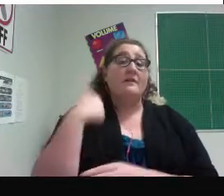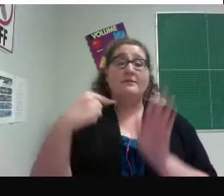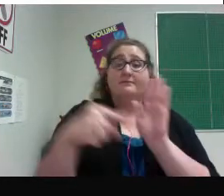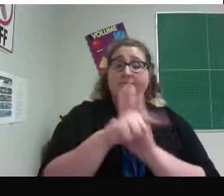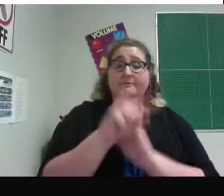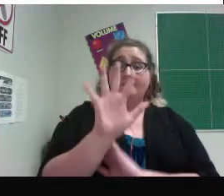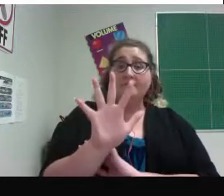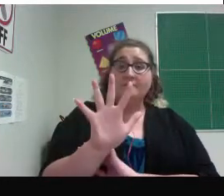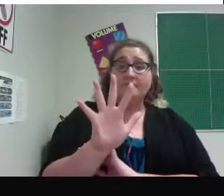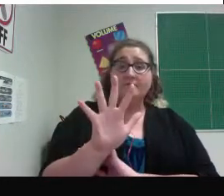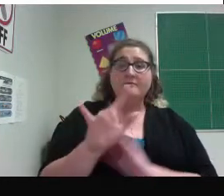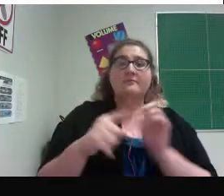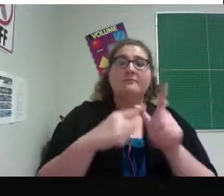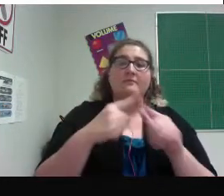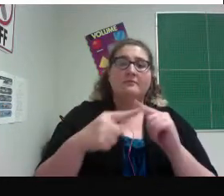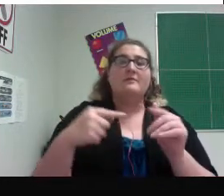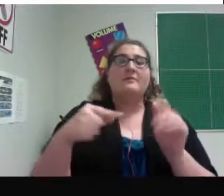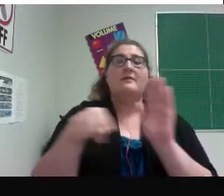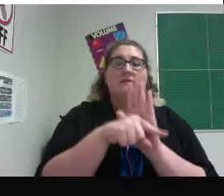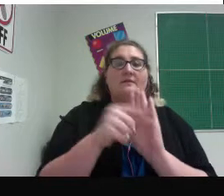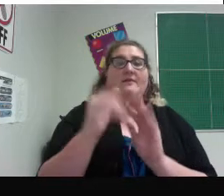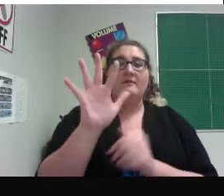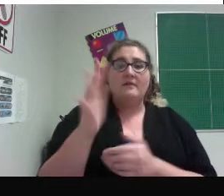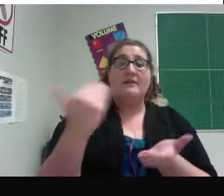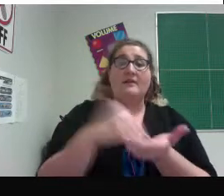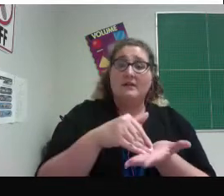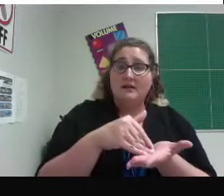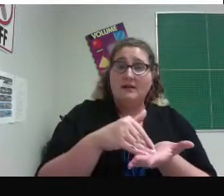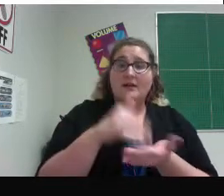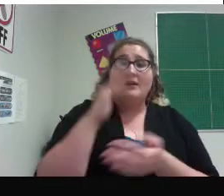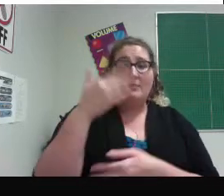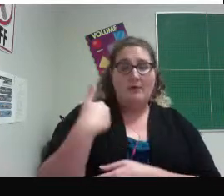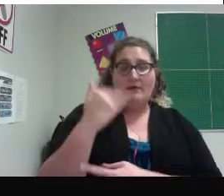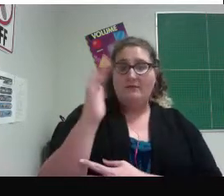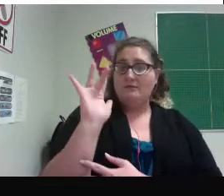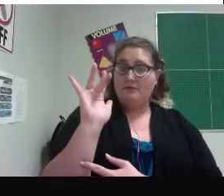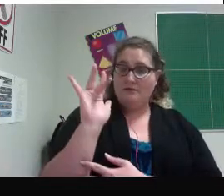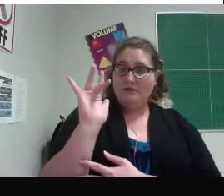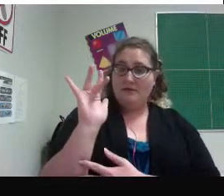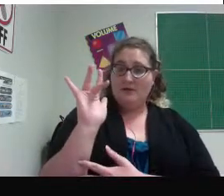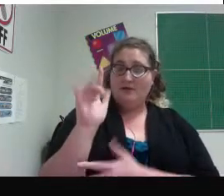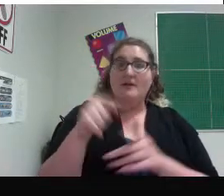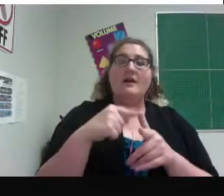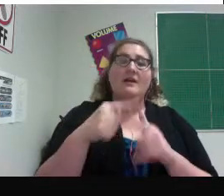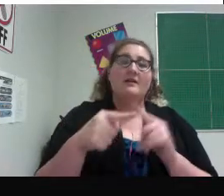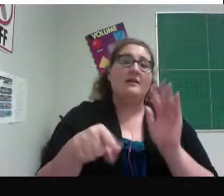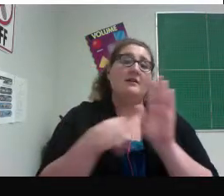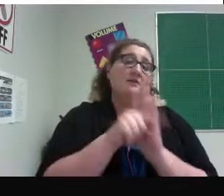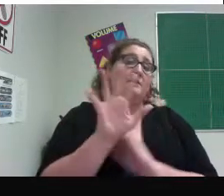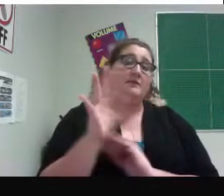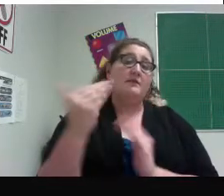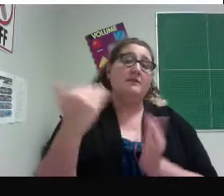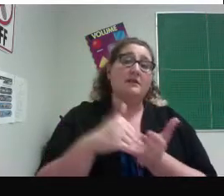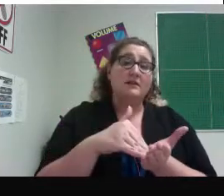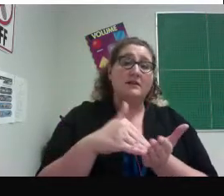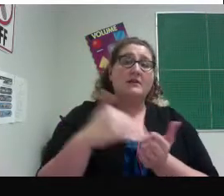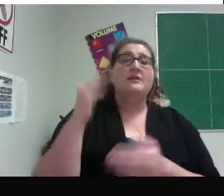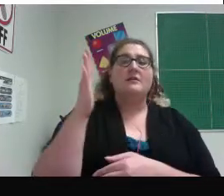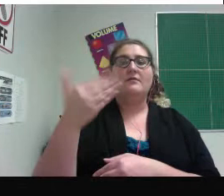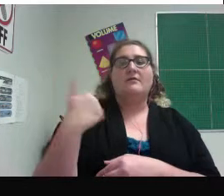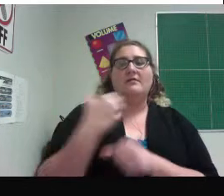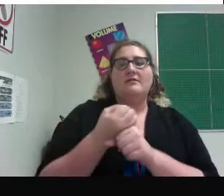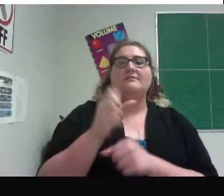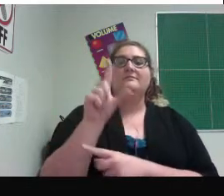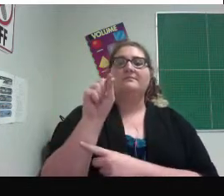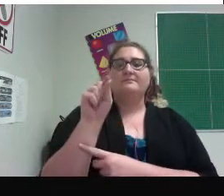So if I'm subtracting 5 each time, I'm going to subtract 5 again, and I will get 25. And then I'm going to subtract 5